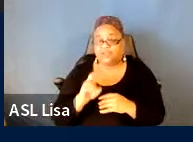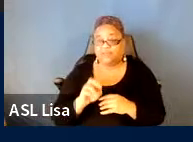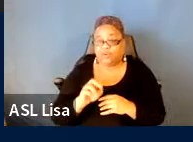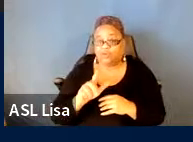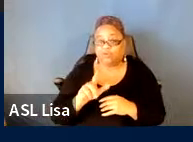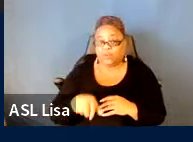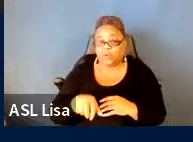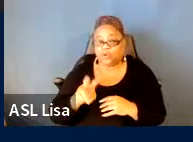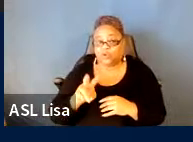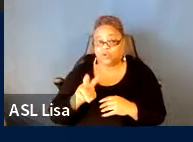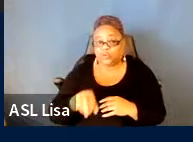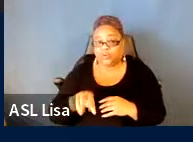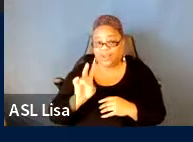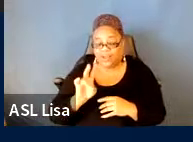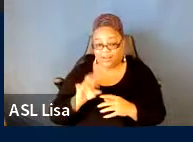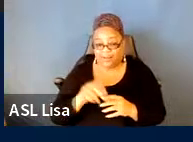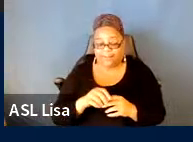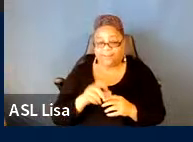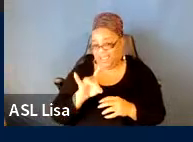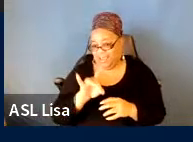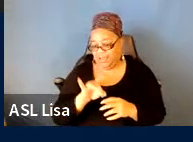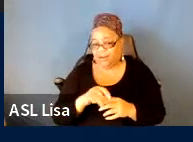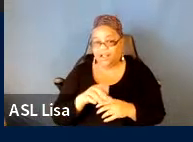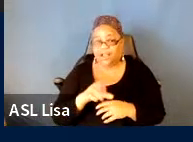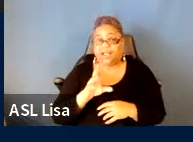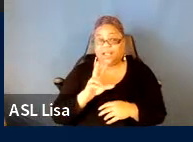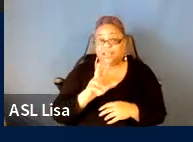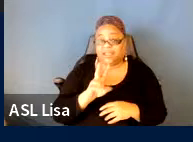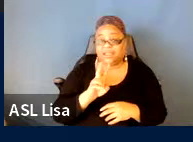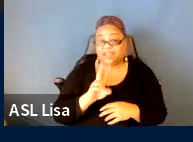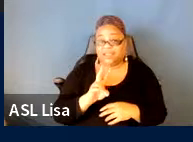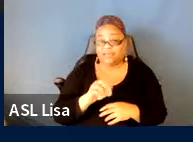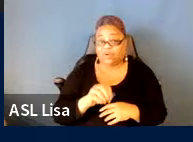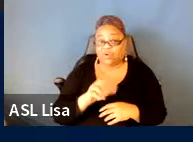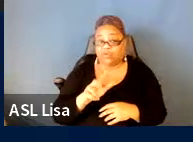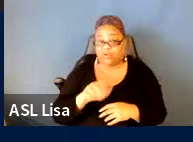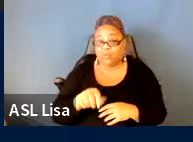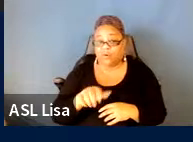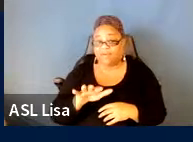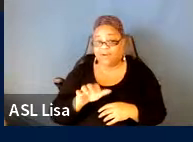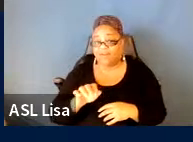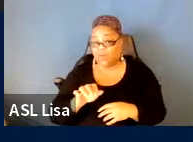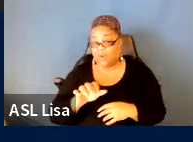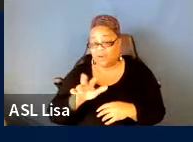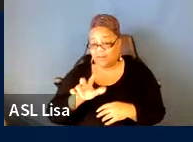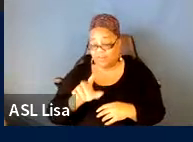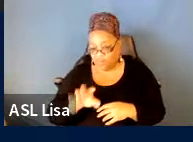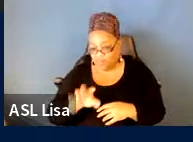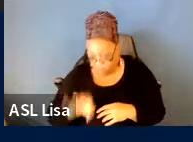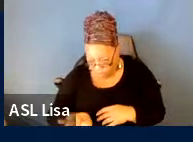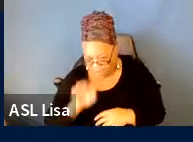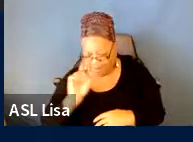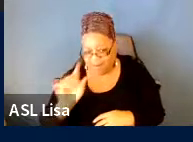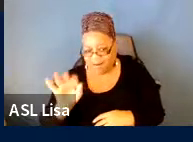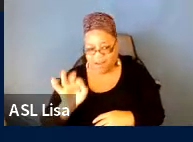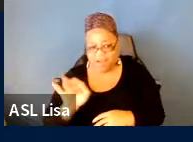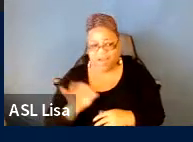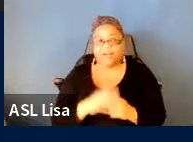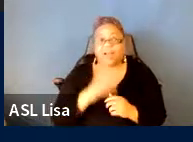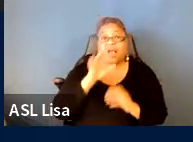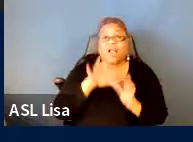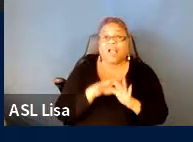703.2.8 and 703.5.9. Spacing between the baselines of separate lines of characters within a message shall